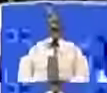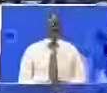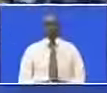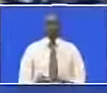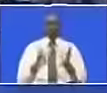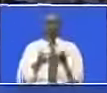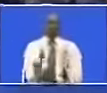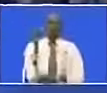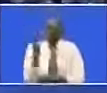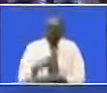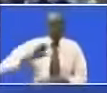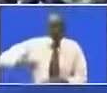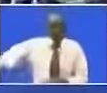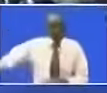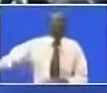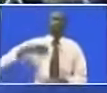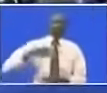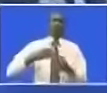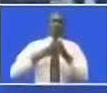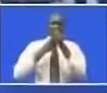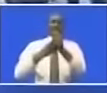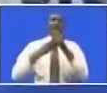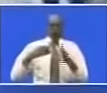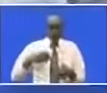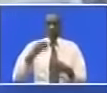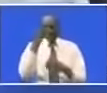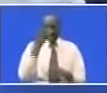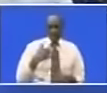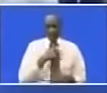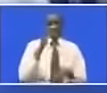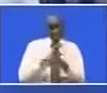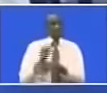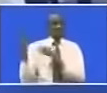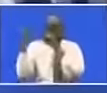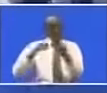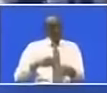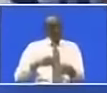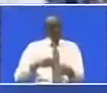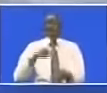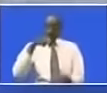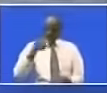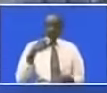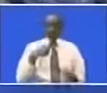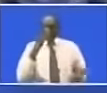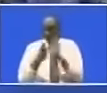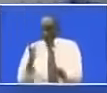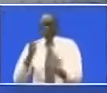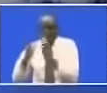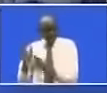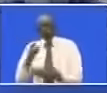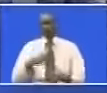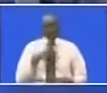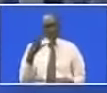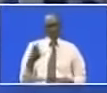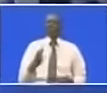With just a month before the head of the Catholic Church, Pope Francis, makes a historic visit to Kenya, preparations for that visit